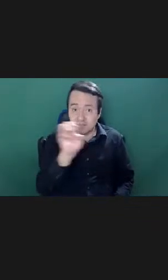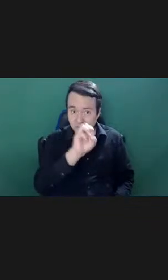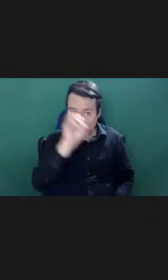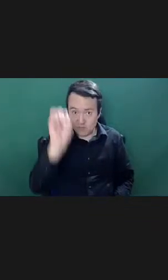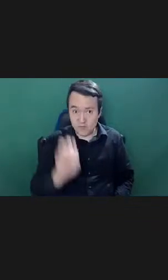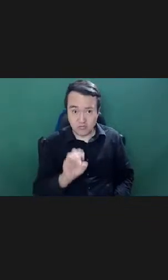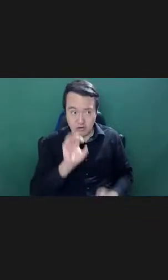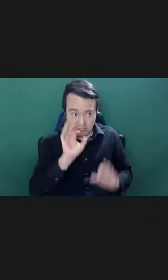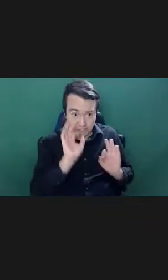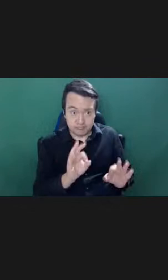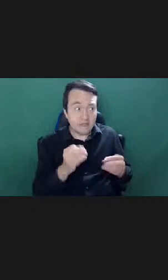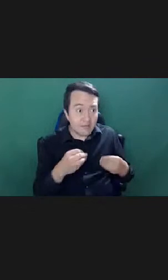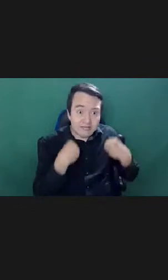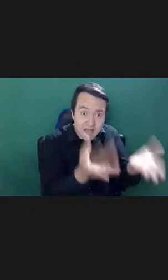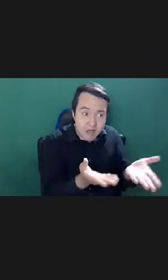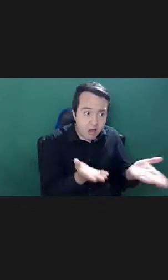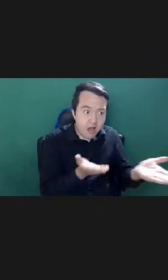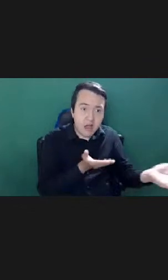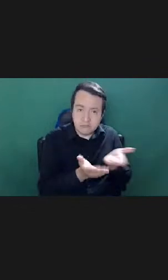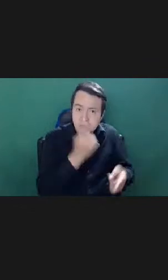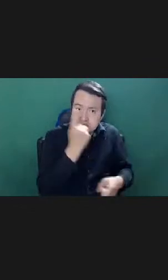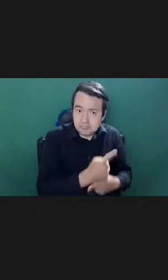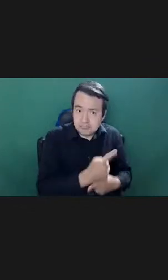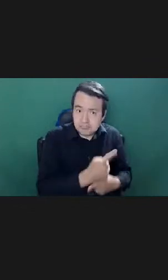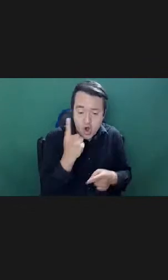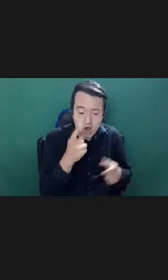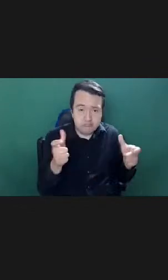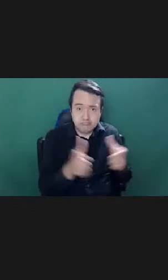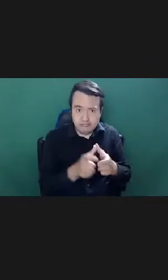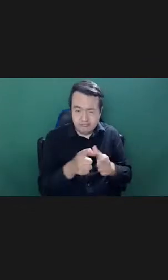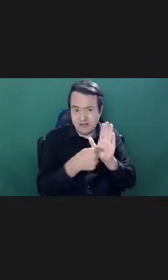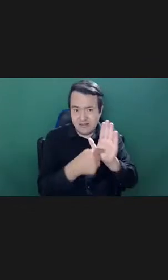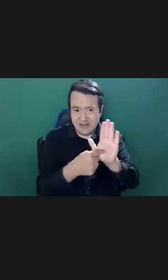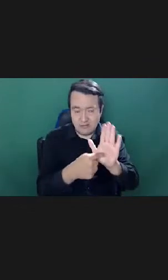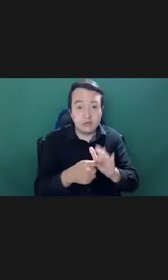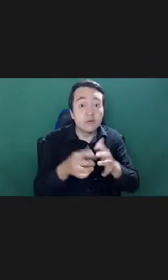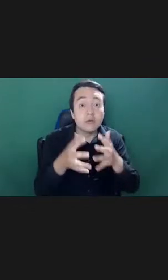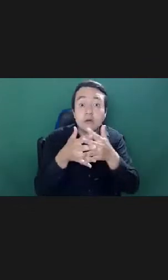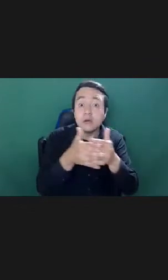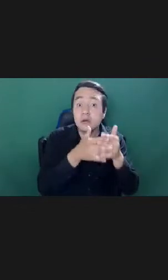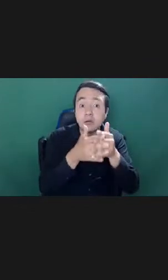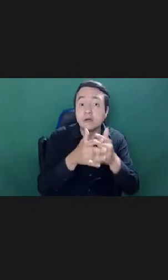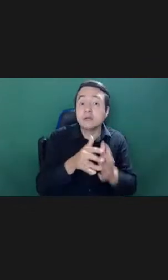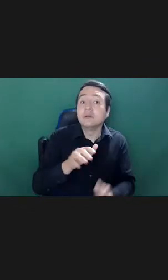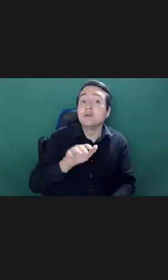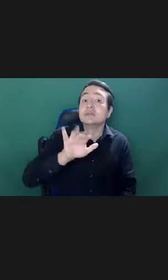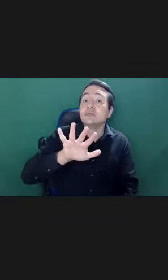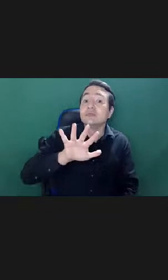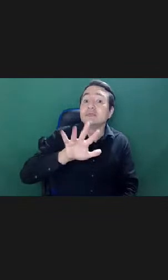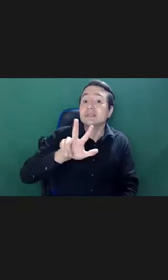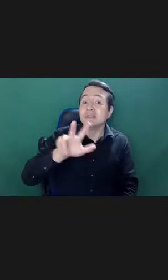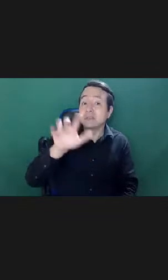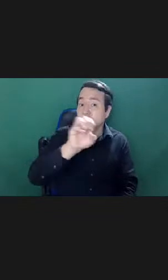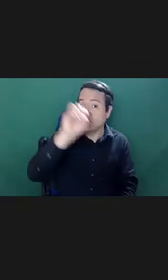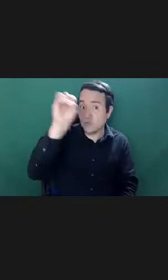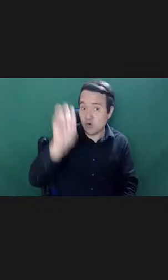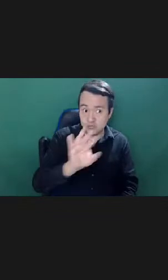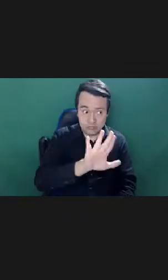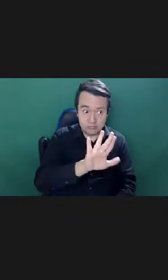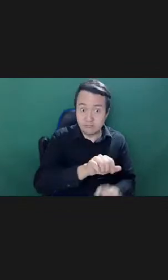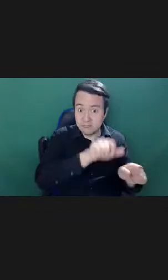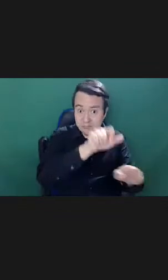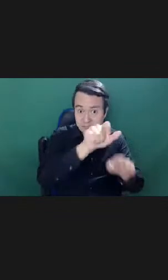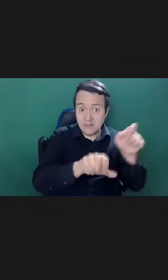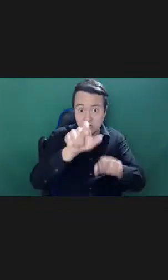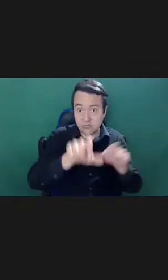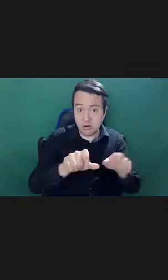example, in the United States, 53% of people get any coverage, and 18% of people get contact coverage. And if we go to here